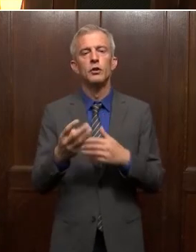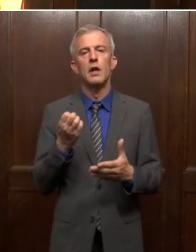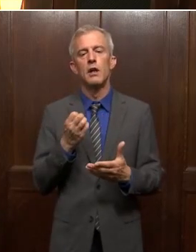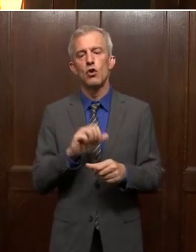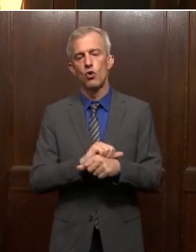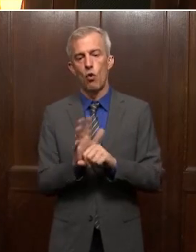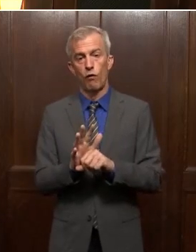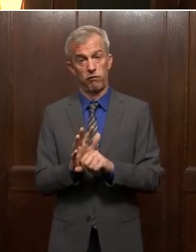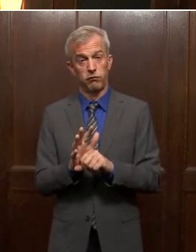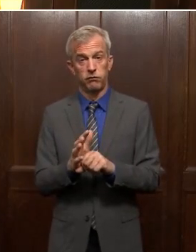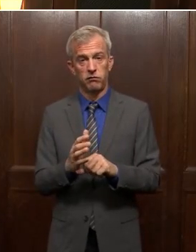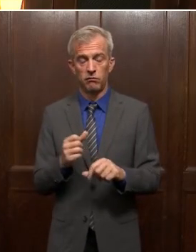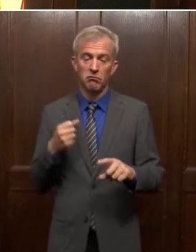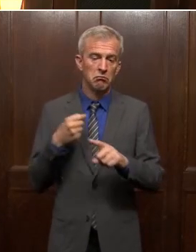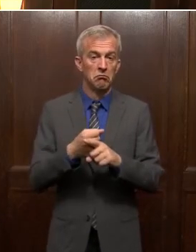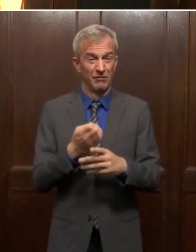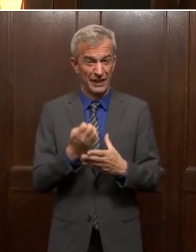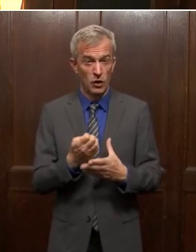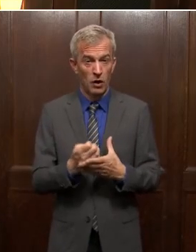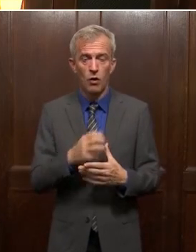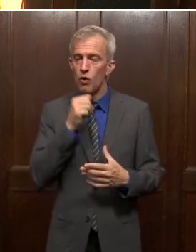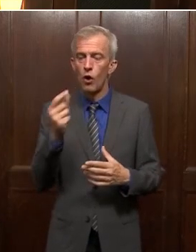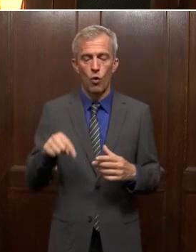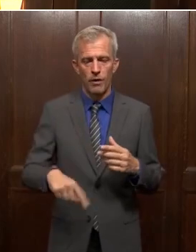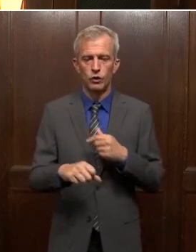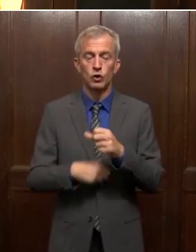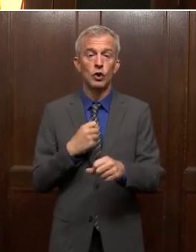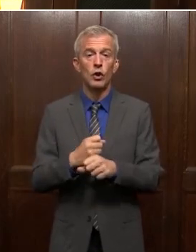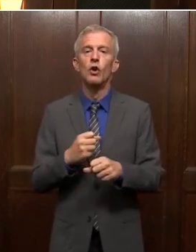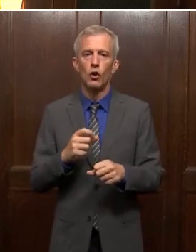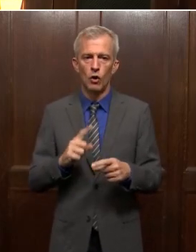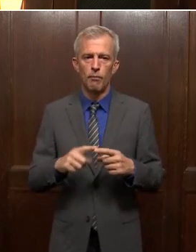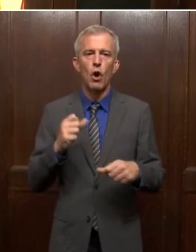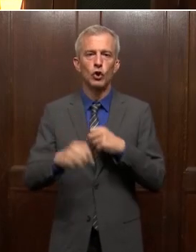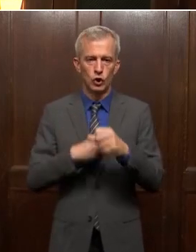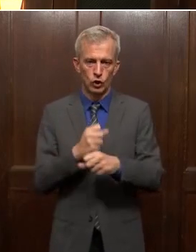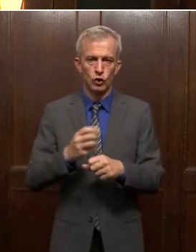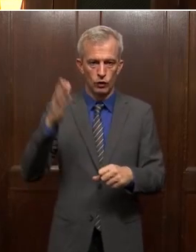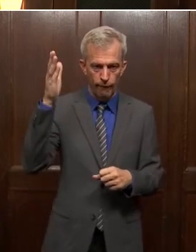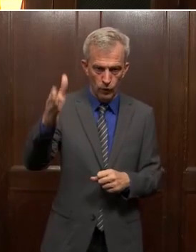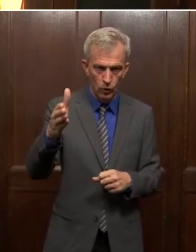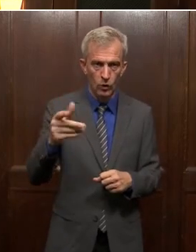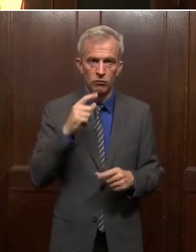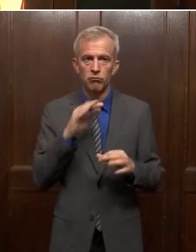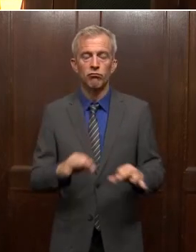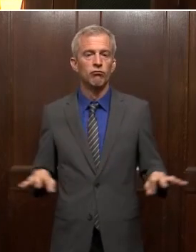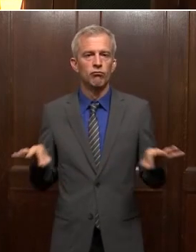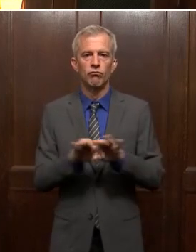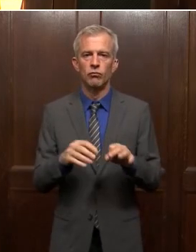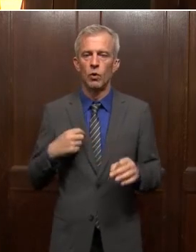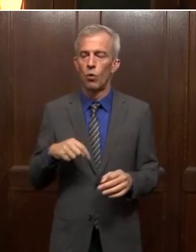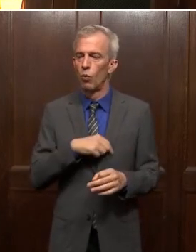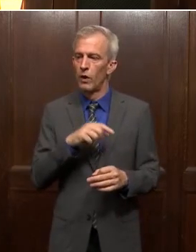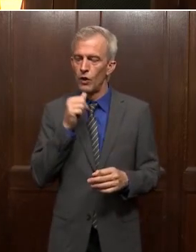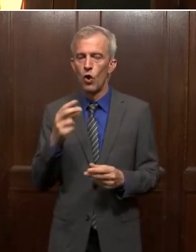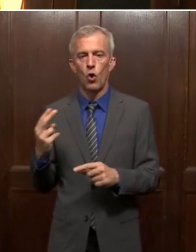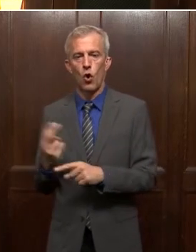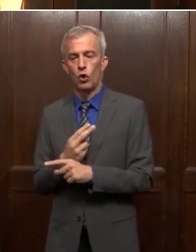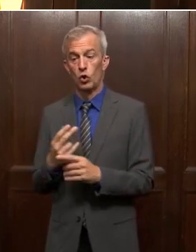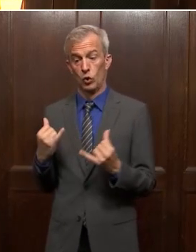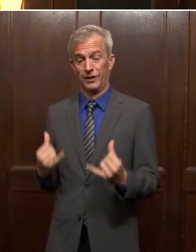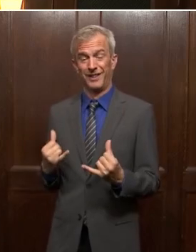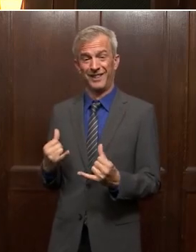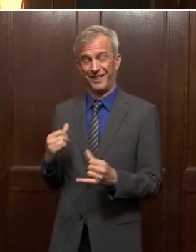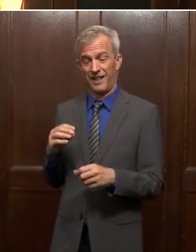COVID-19 continue into not just this year, but future years. And it's imperative that we do not dip into existing reserves to